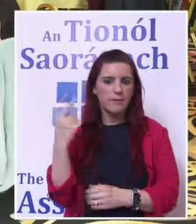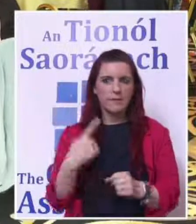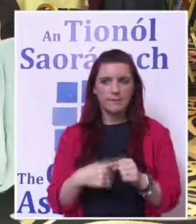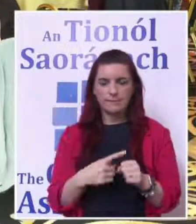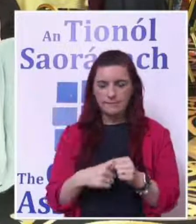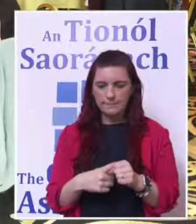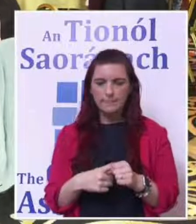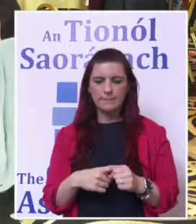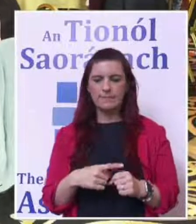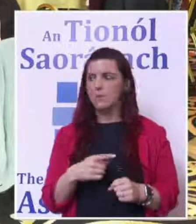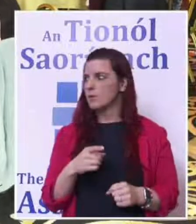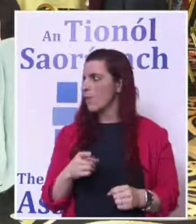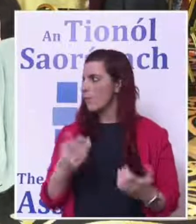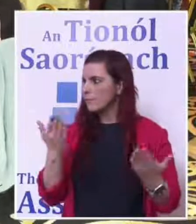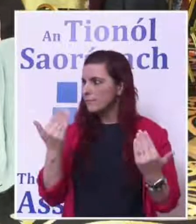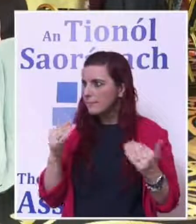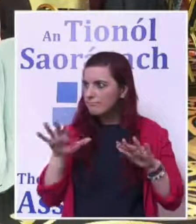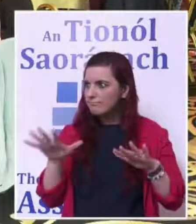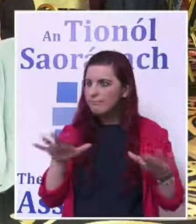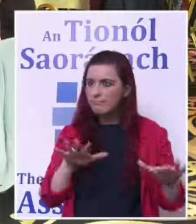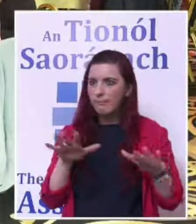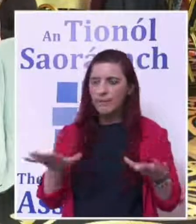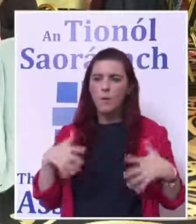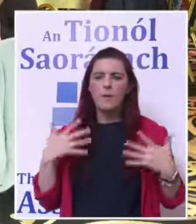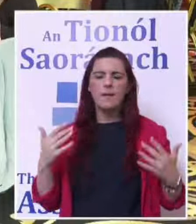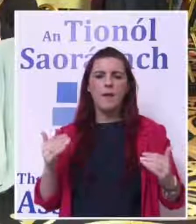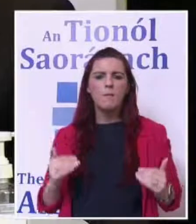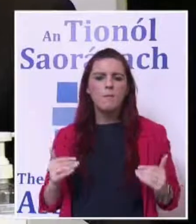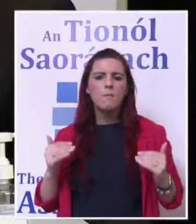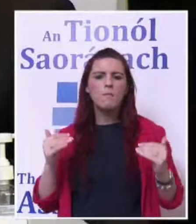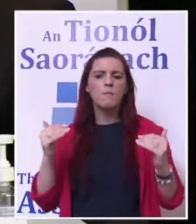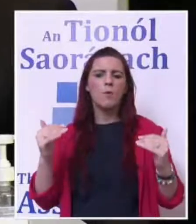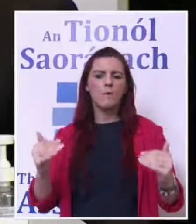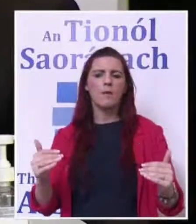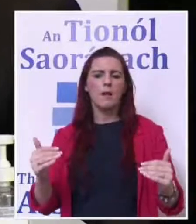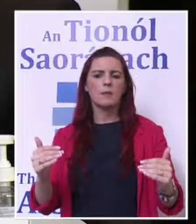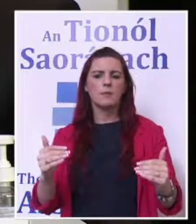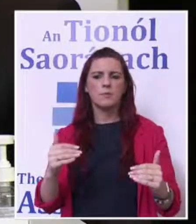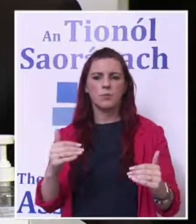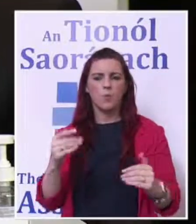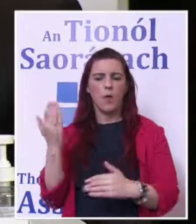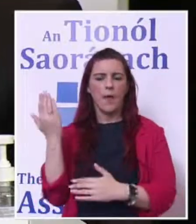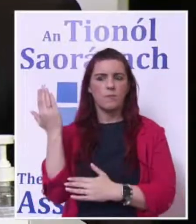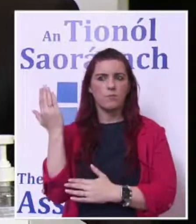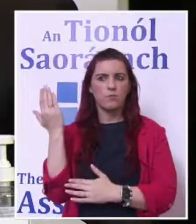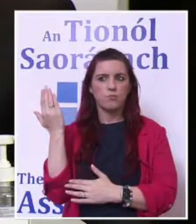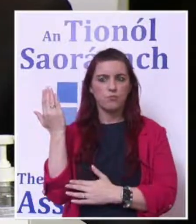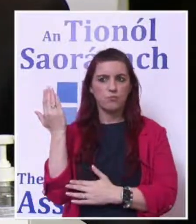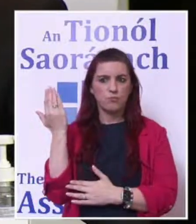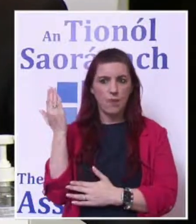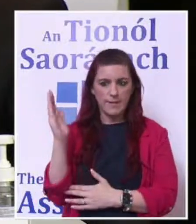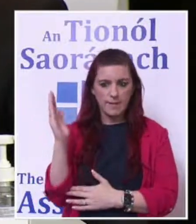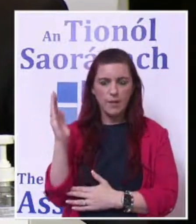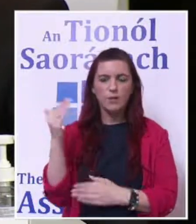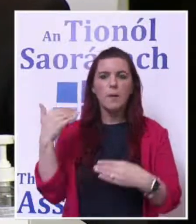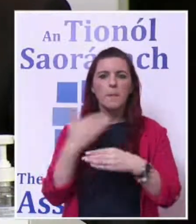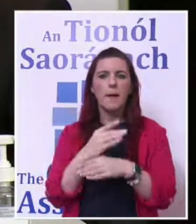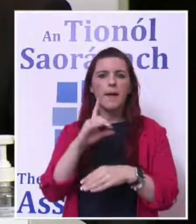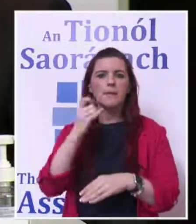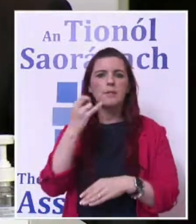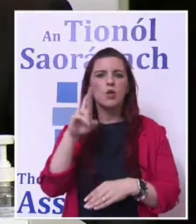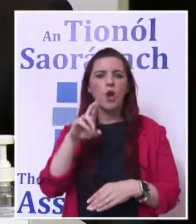again to join with us this morning. We are now moving to a presentation by Dr.